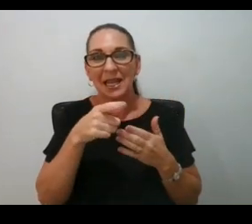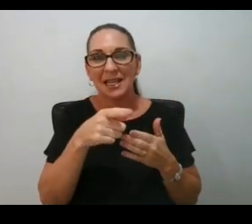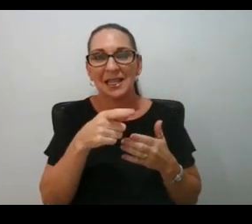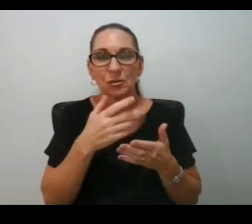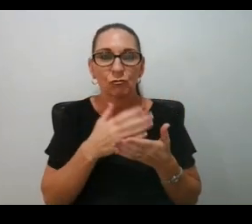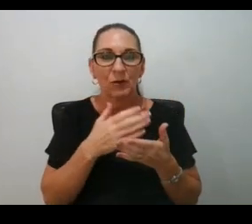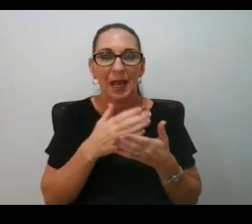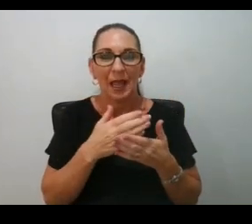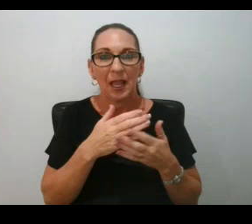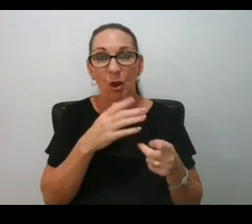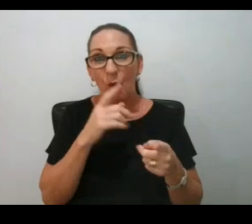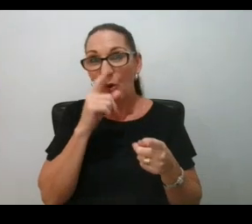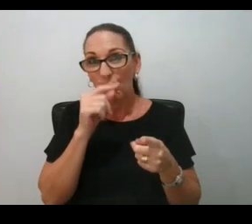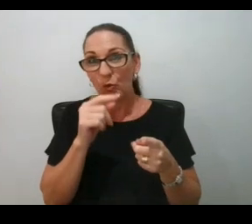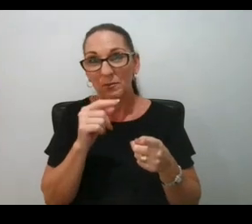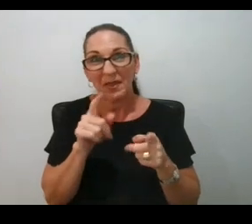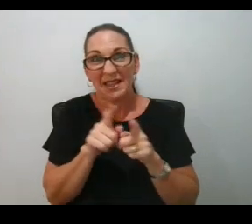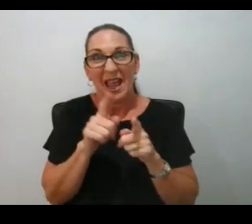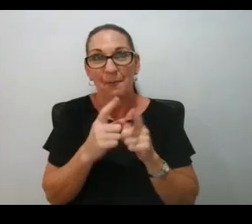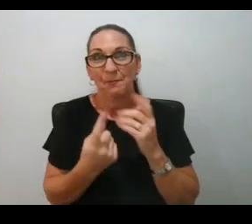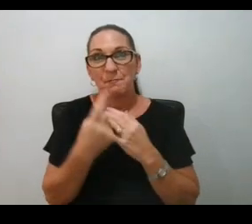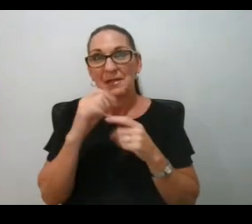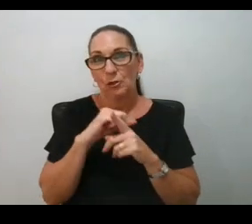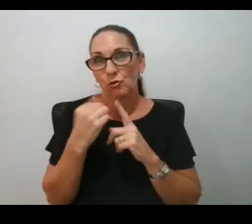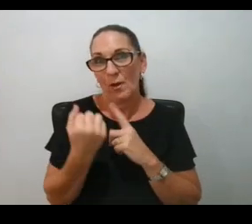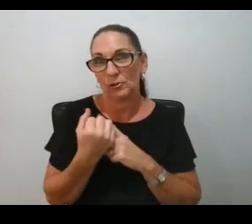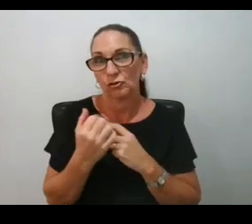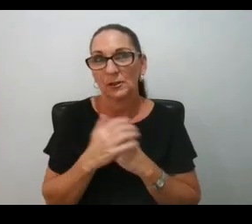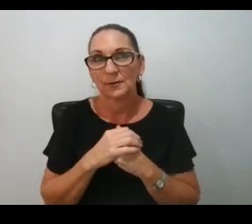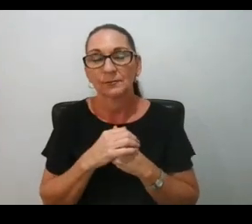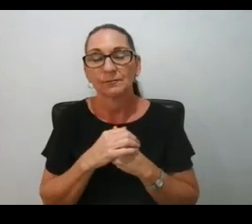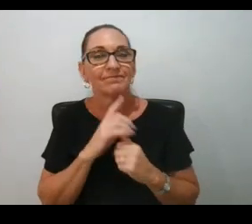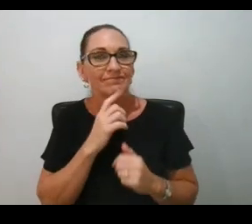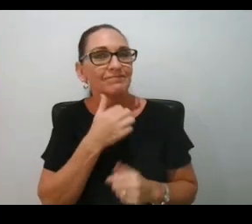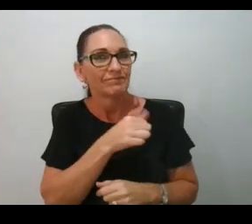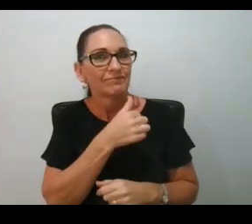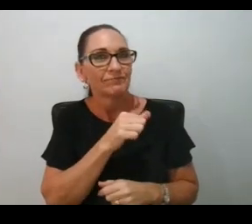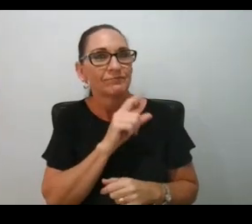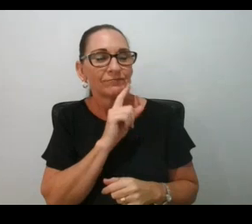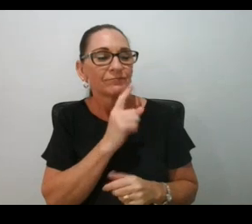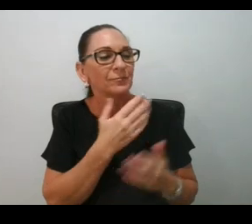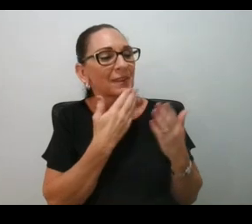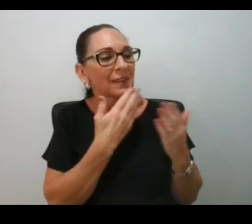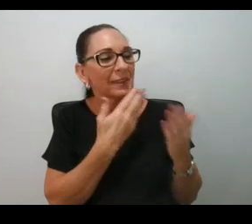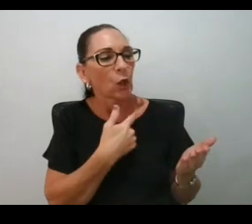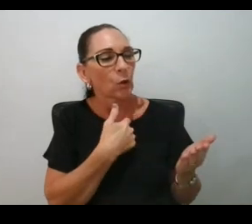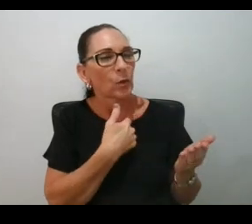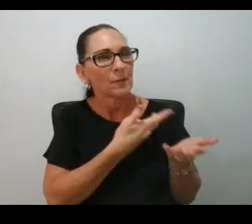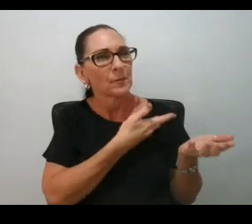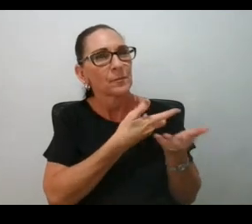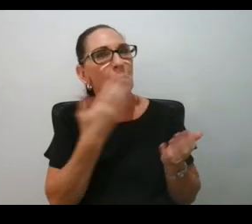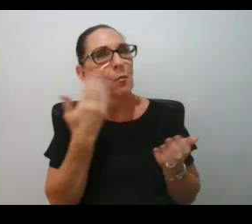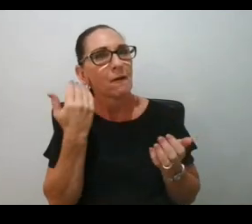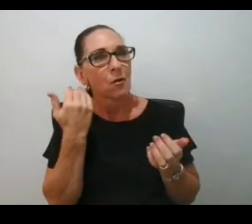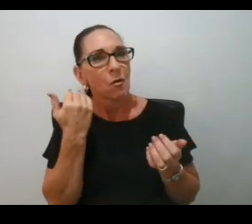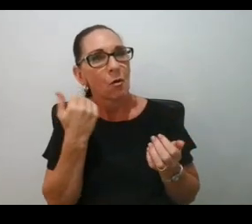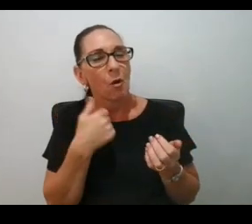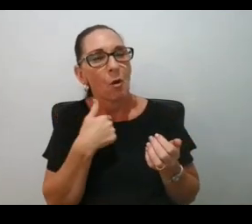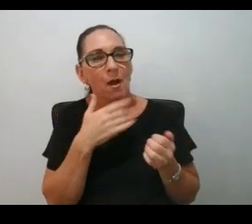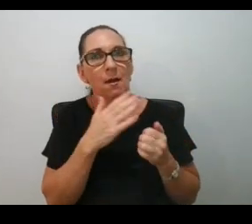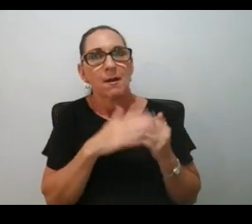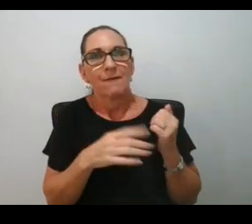apply. Definitely. Thank you for sharing that too, Paul, because even just chatting before, there was a couple of, things that you don't think